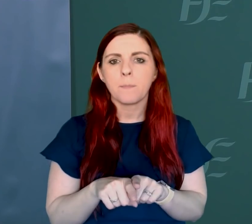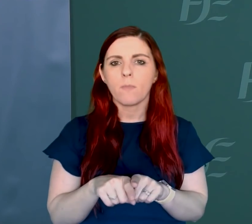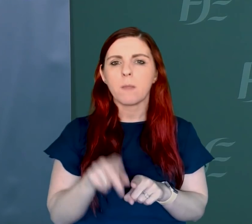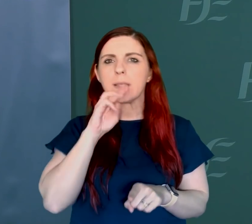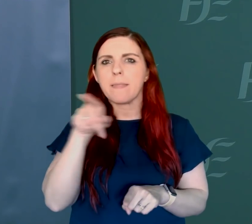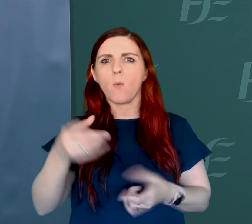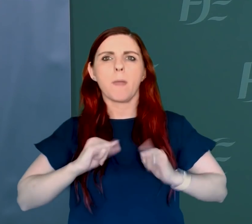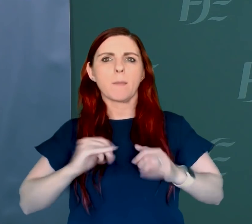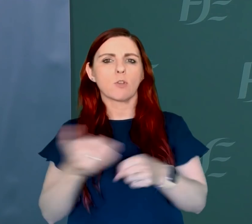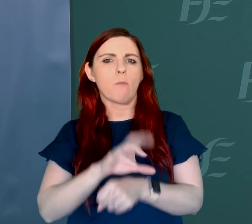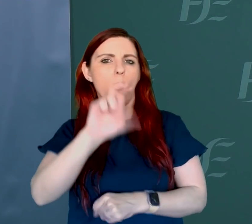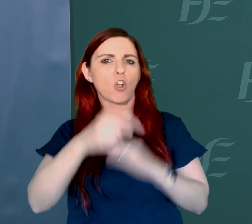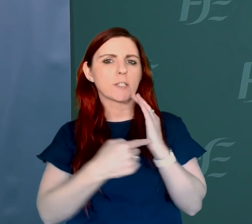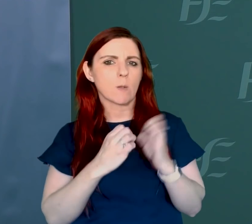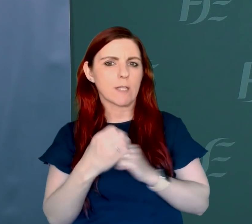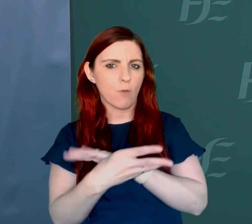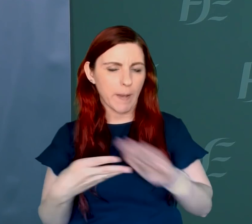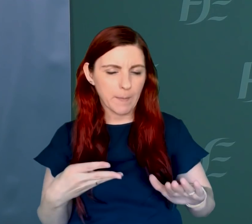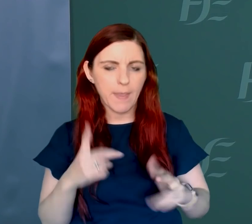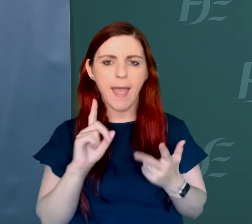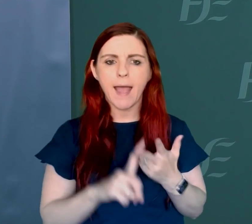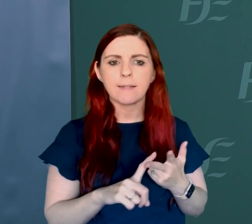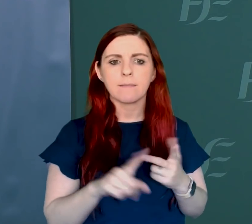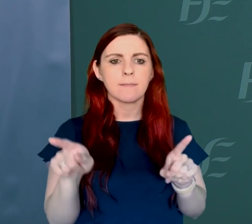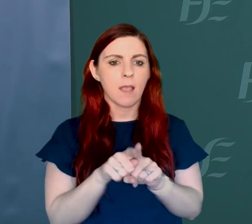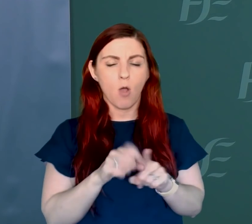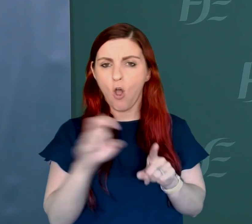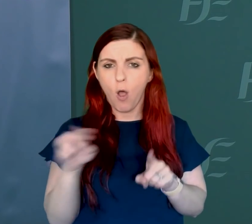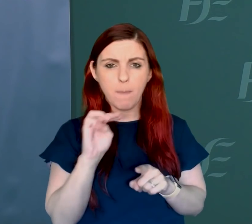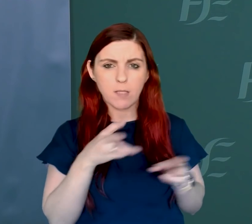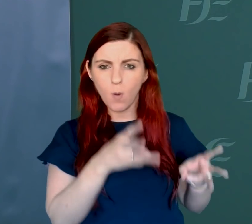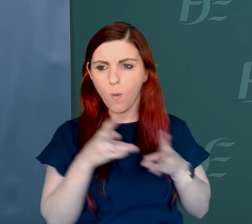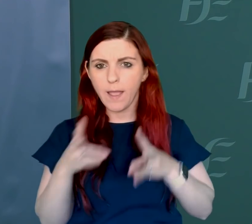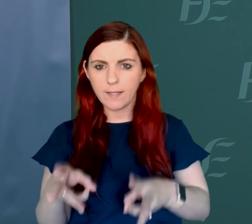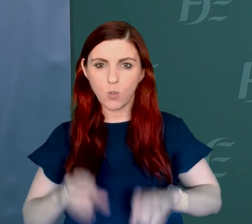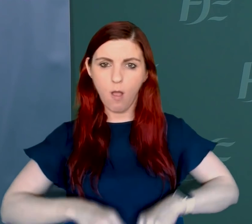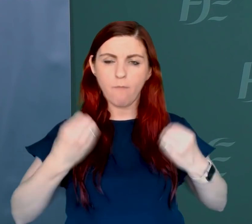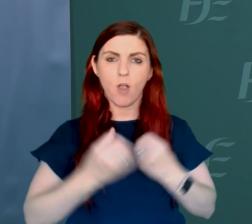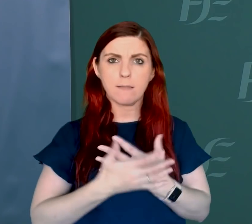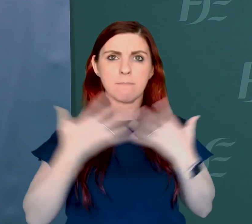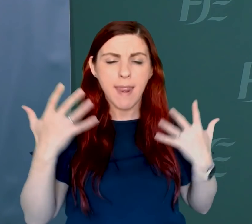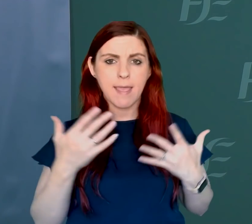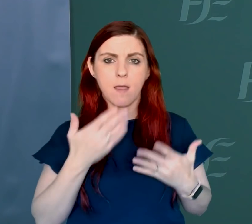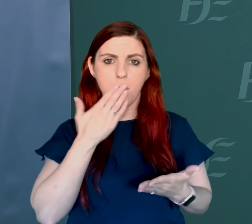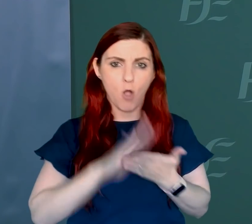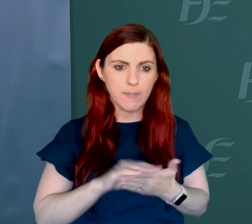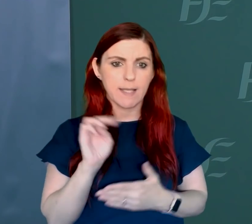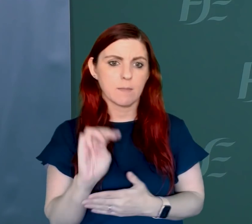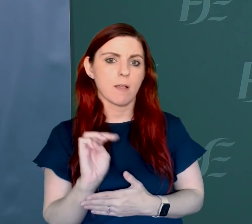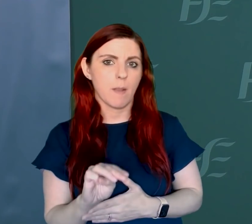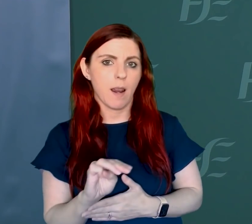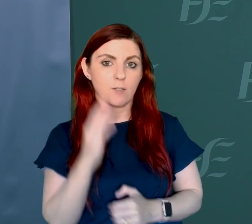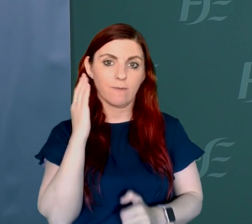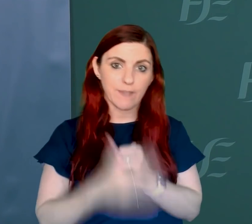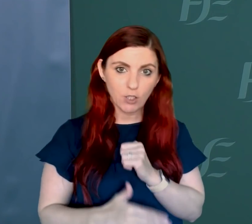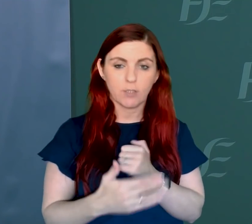week. And capacity is being created across all channels to offer an optimum number of appointments to complete each group as quickly as